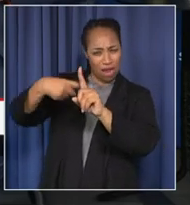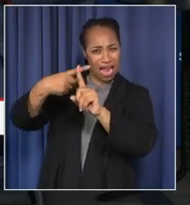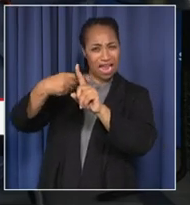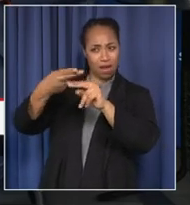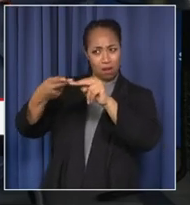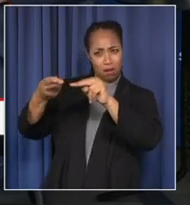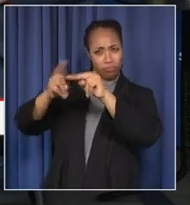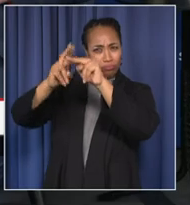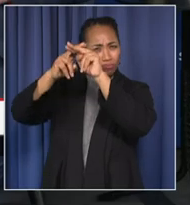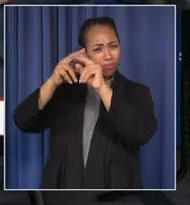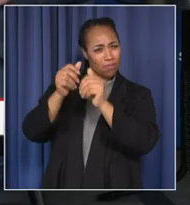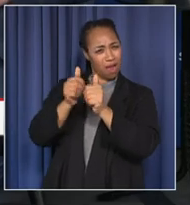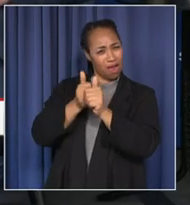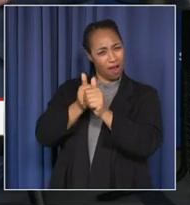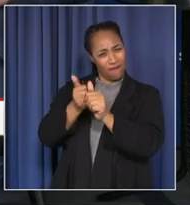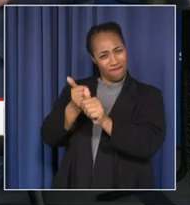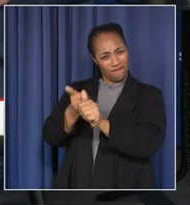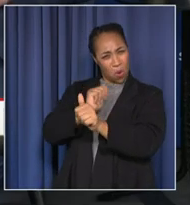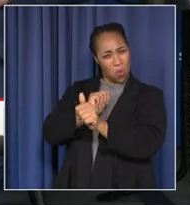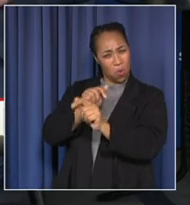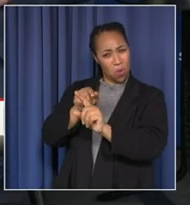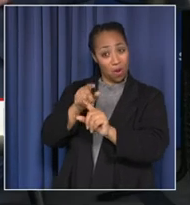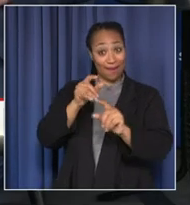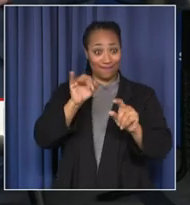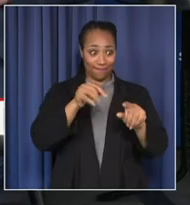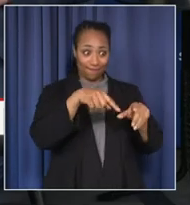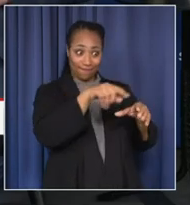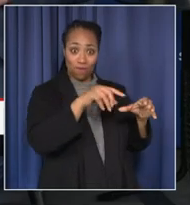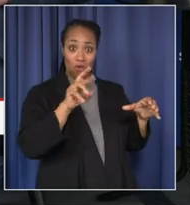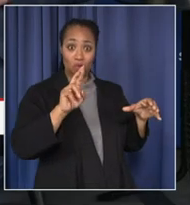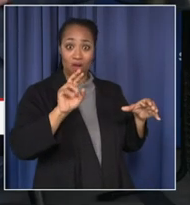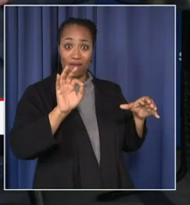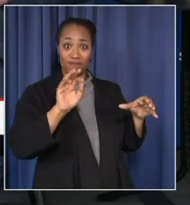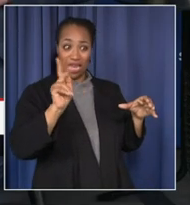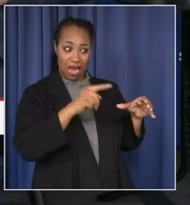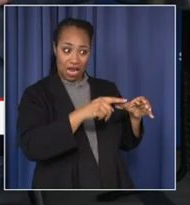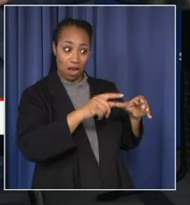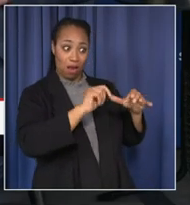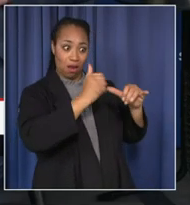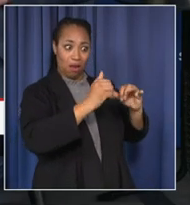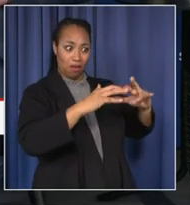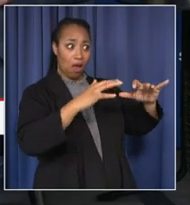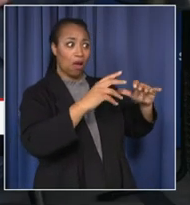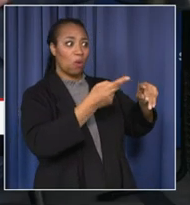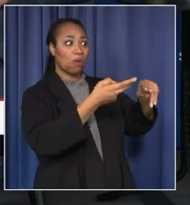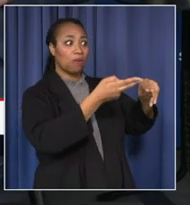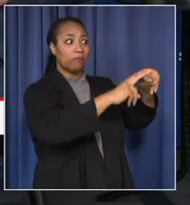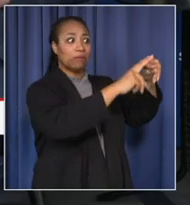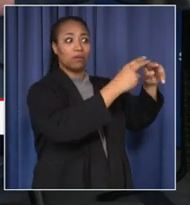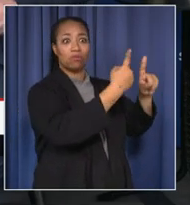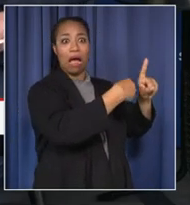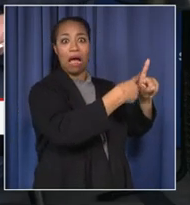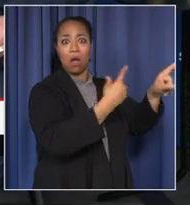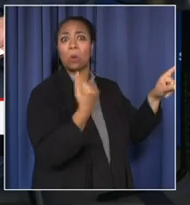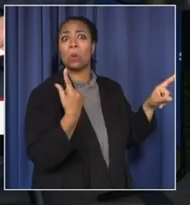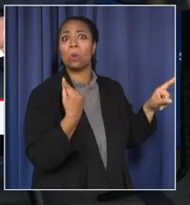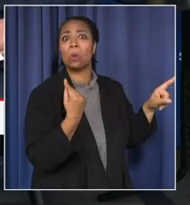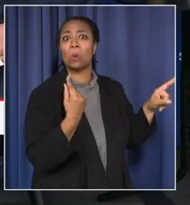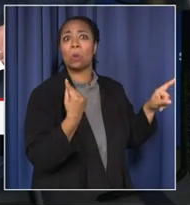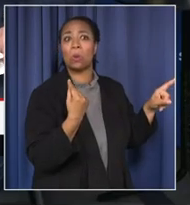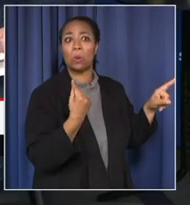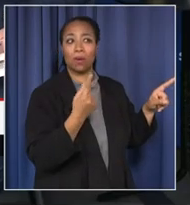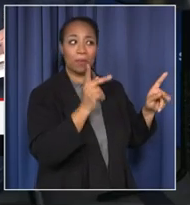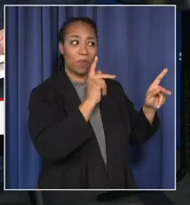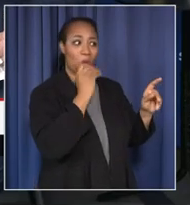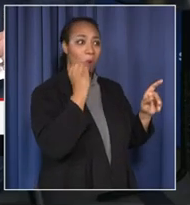development? Well, what we've actually seen is when we build more housing, we have seen a less steep increase,